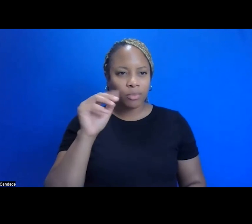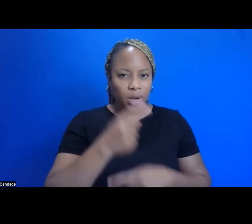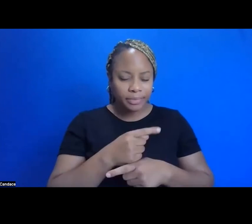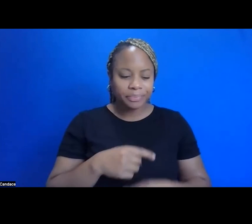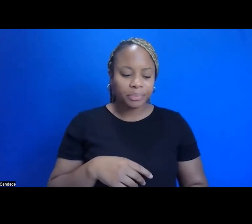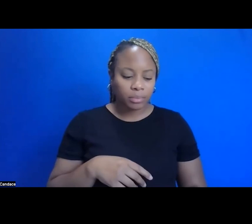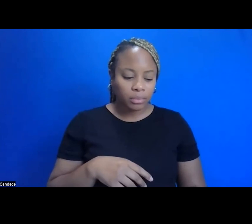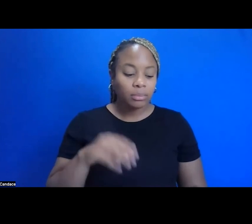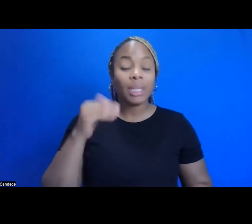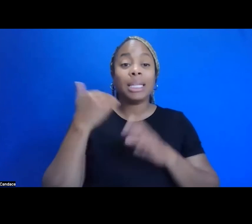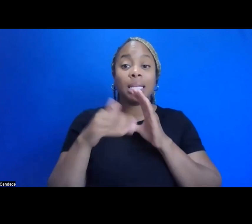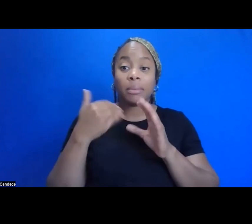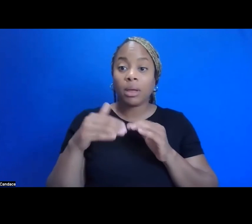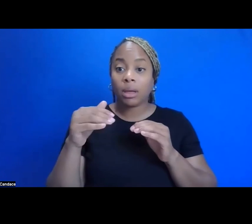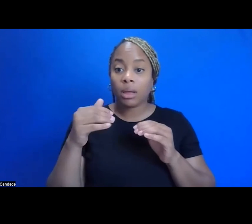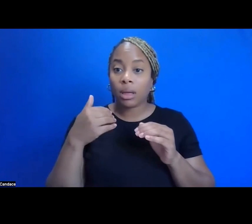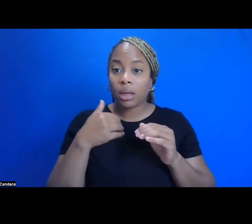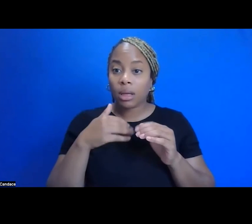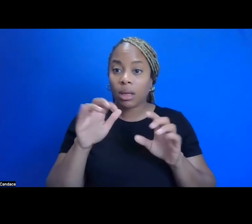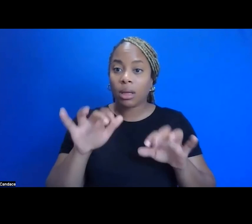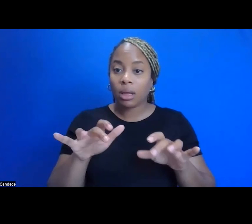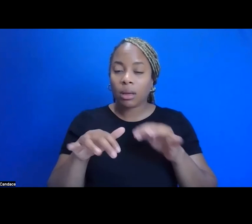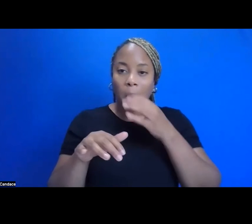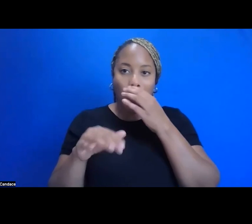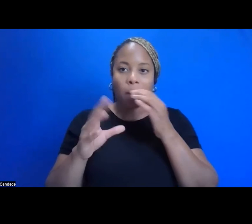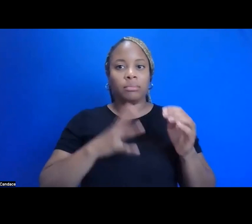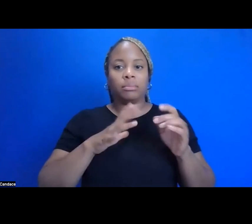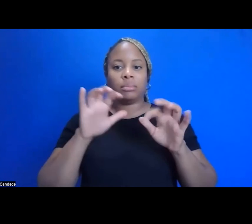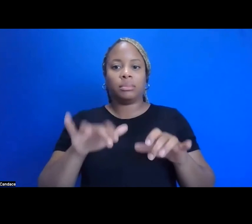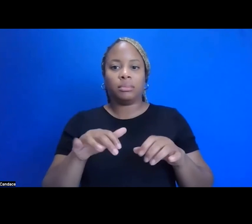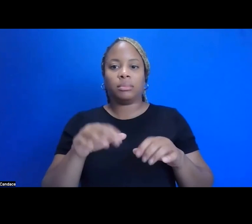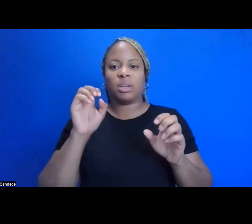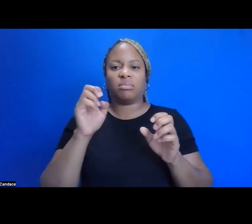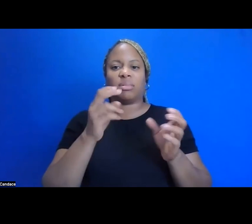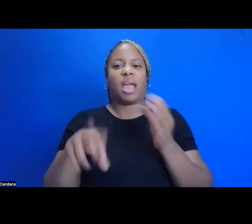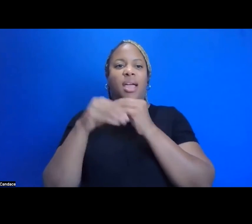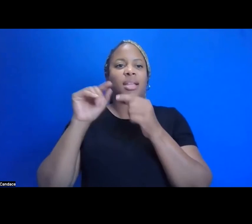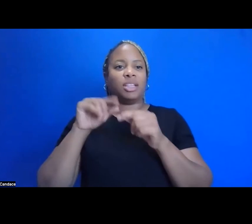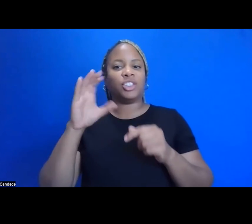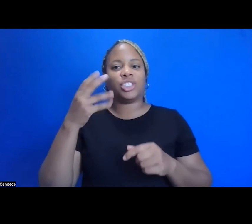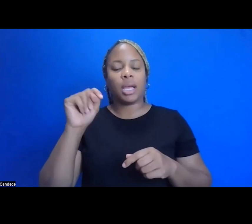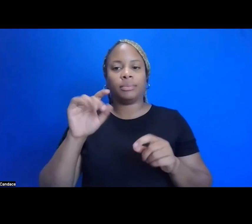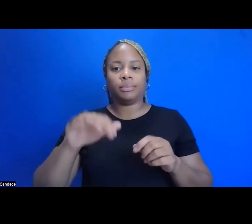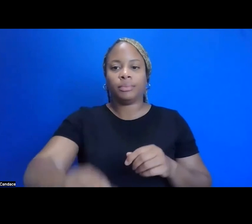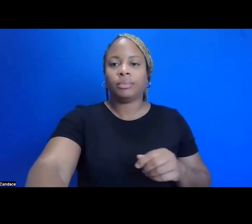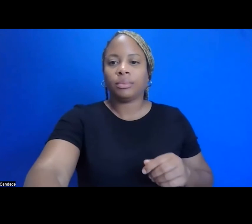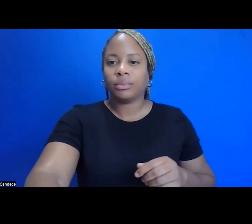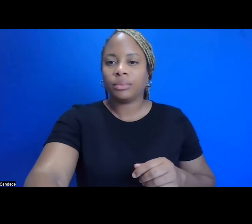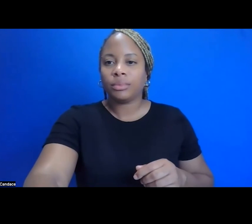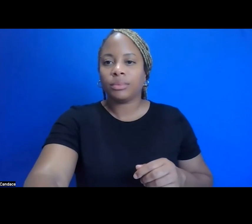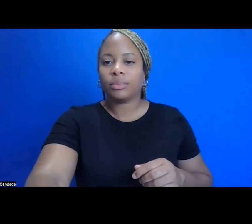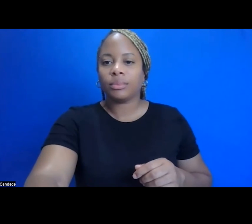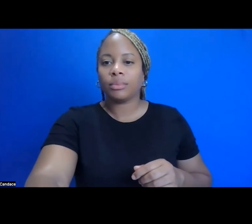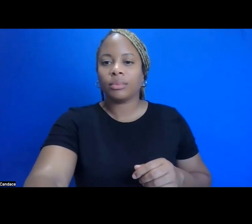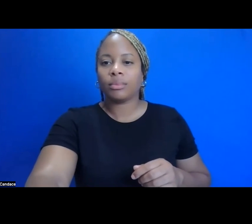my email address is, we have a kind of more official looking one. I'll put it in the chat as well. And you can find, I put